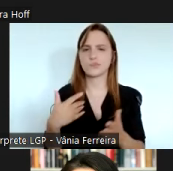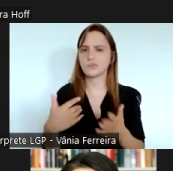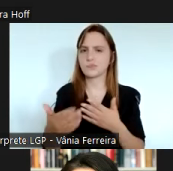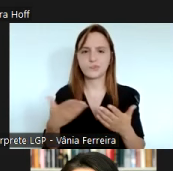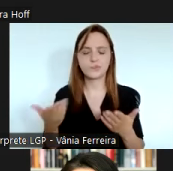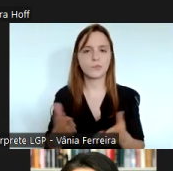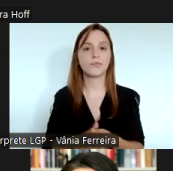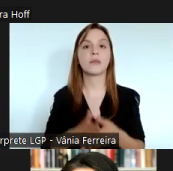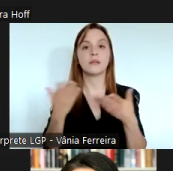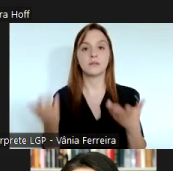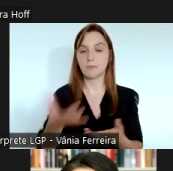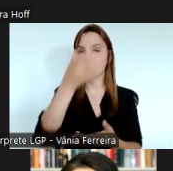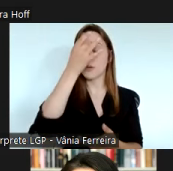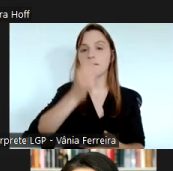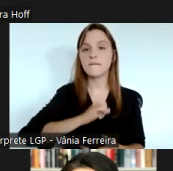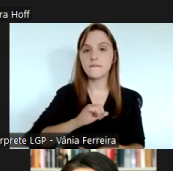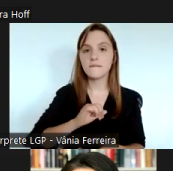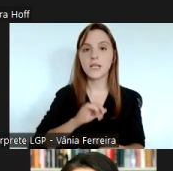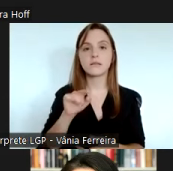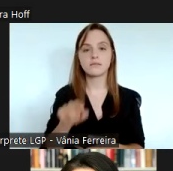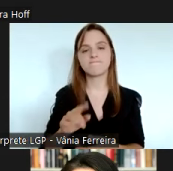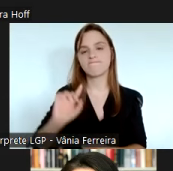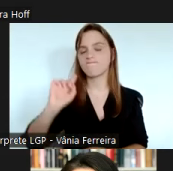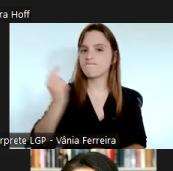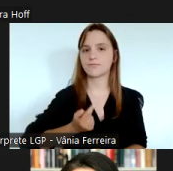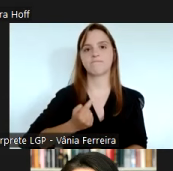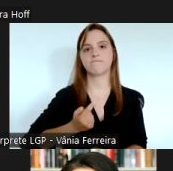So, in my opinion, they are mandatory to